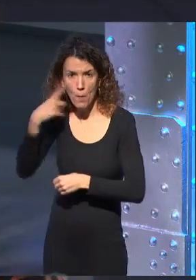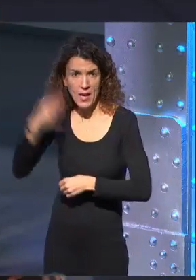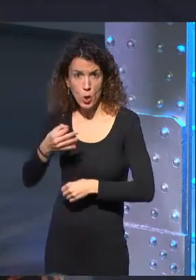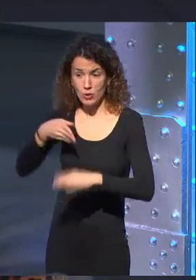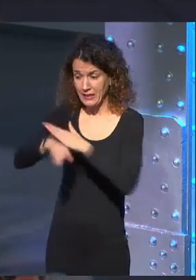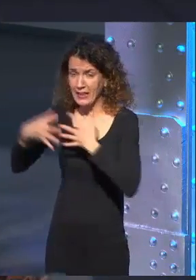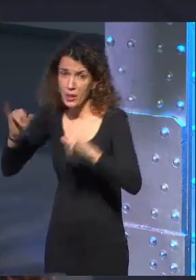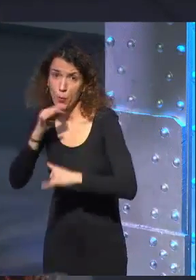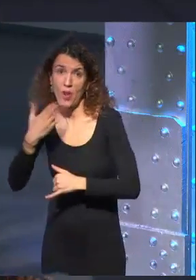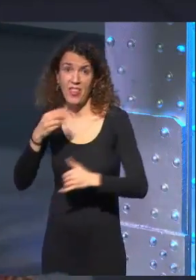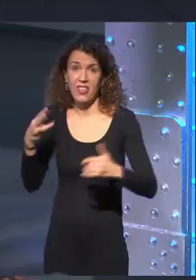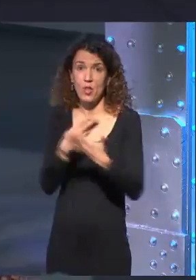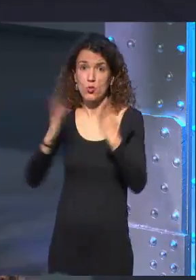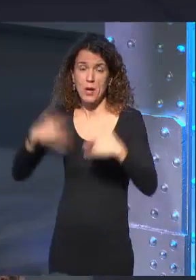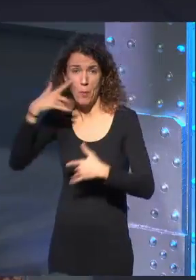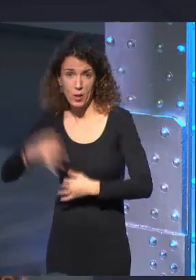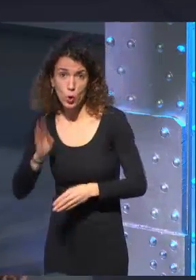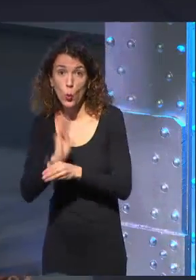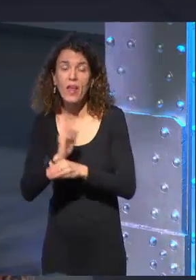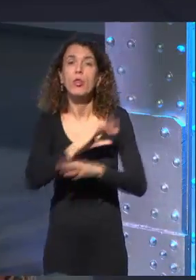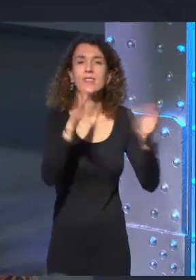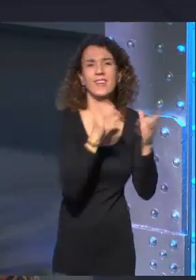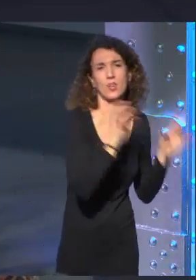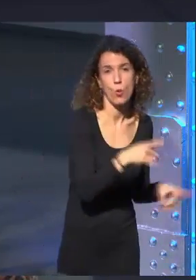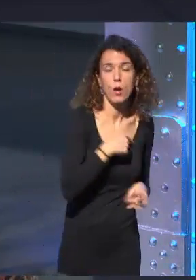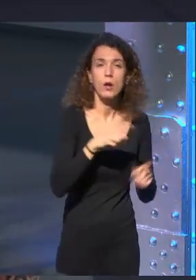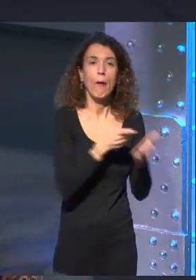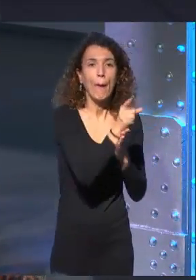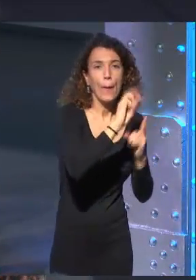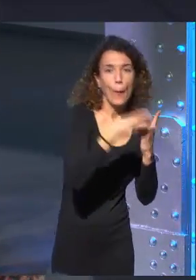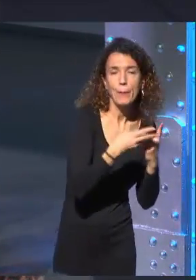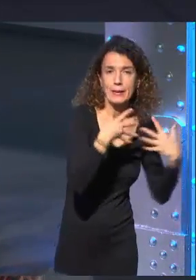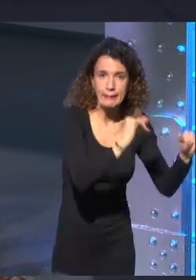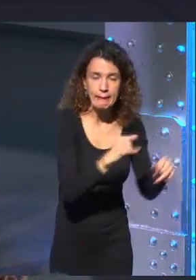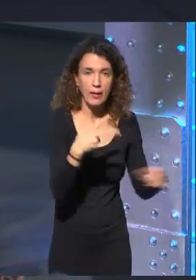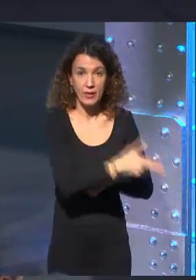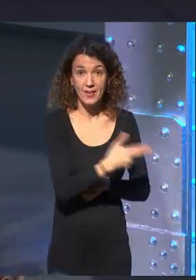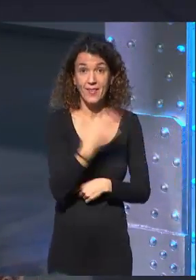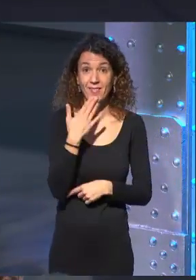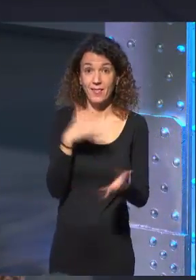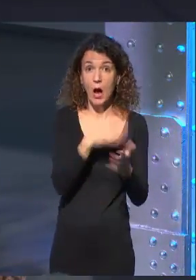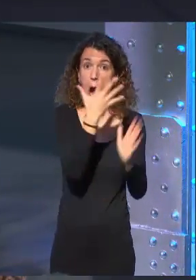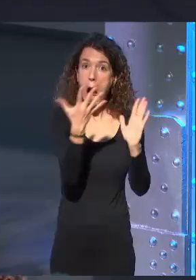when we use it in the wrong way. If we step into